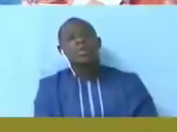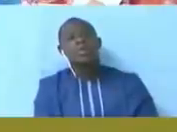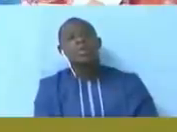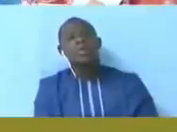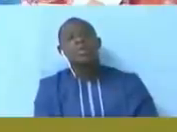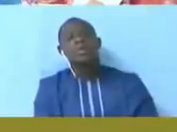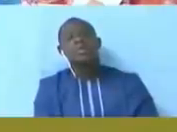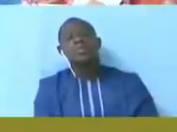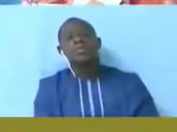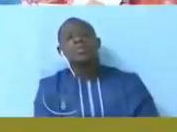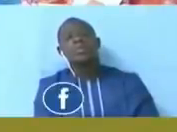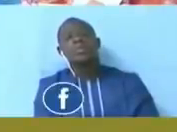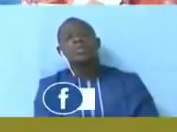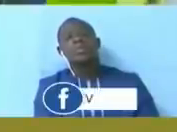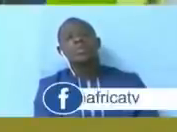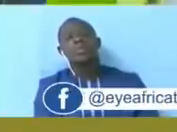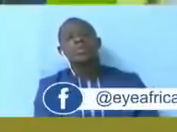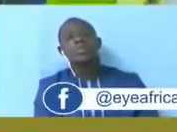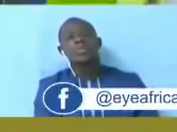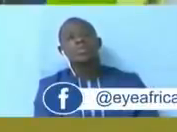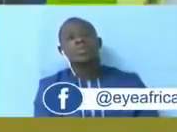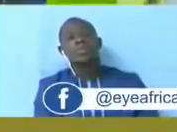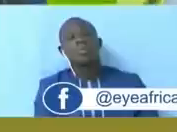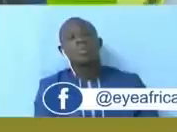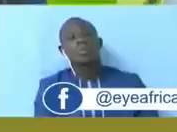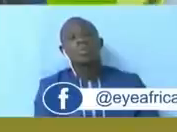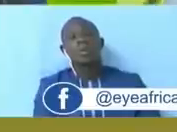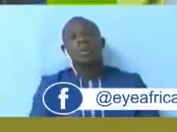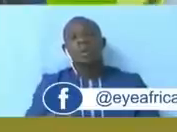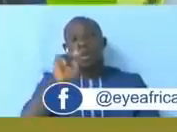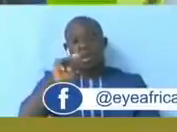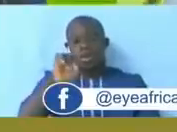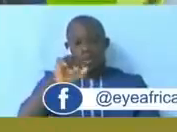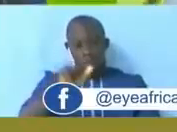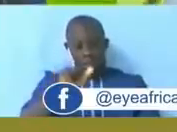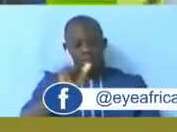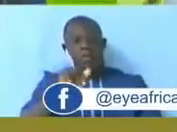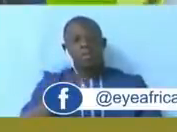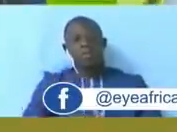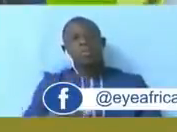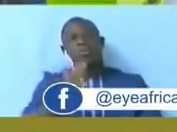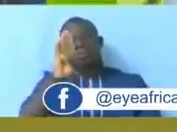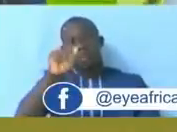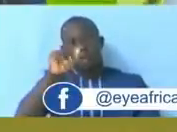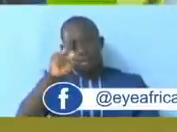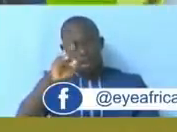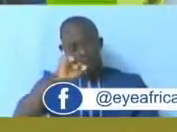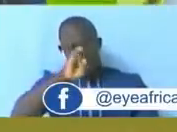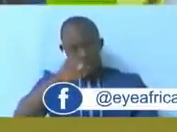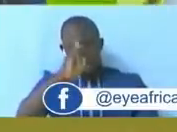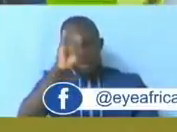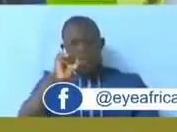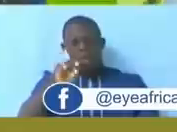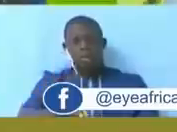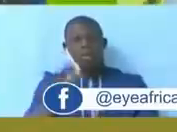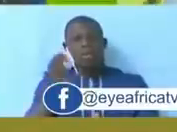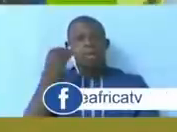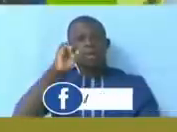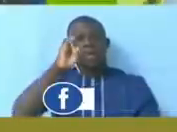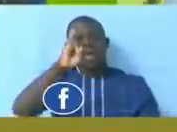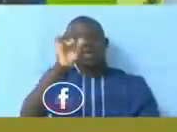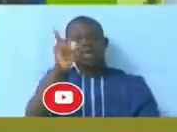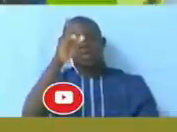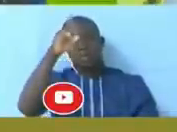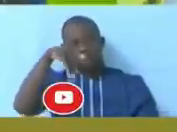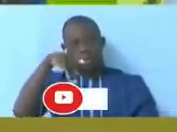for Itawa Kafanala. Ensa Baji, former Inspector General of Police. Ensa Baji, Police London Doko Nyaronko. This case was one of